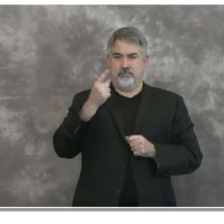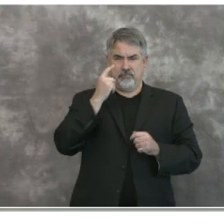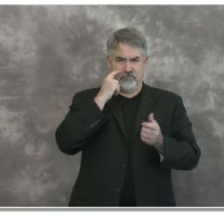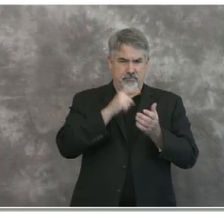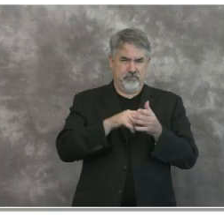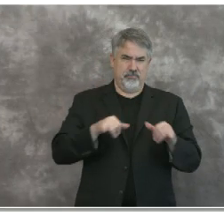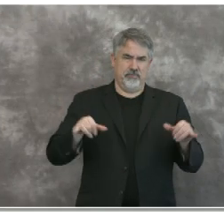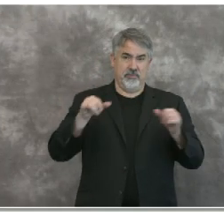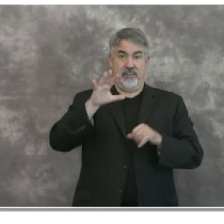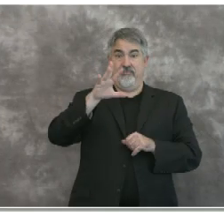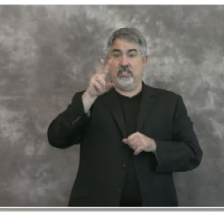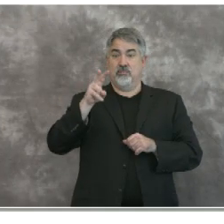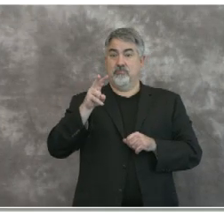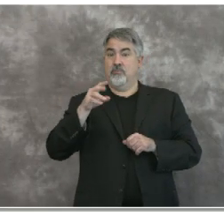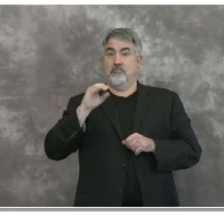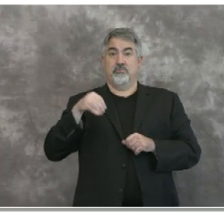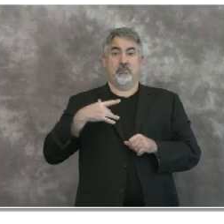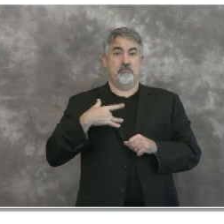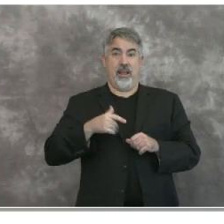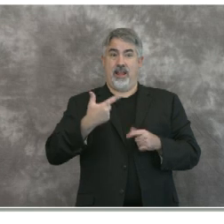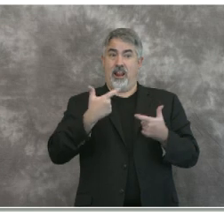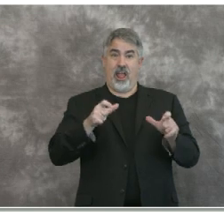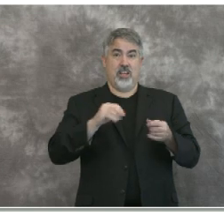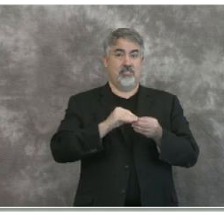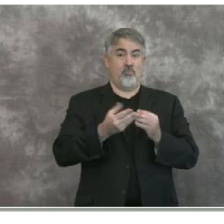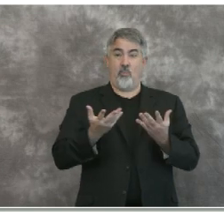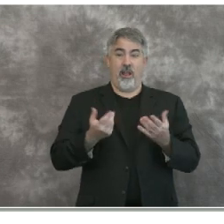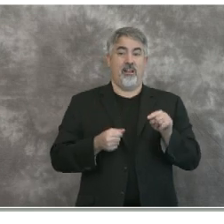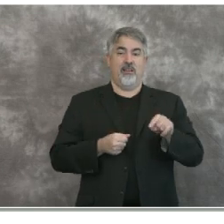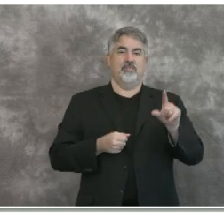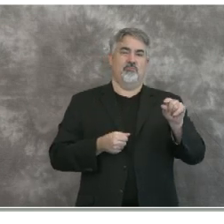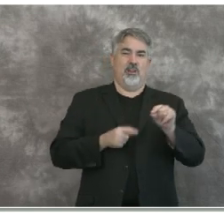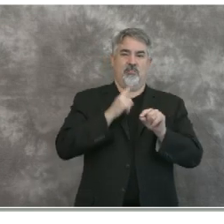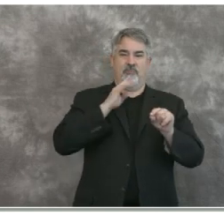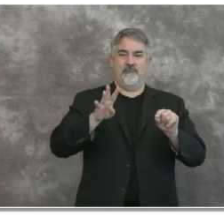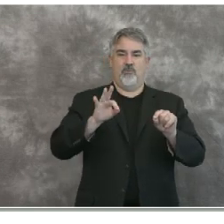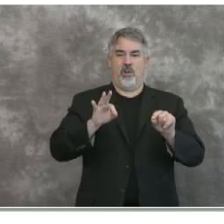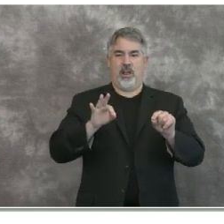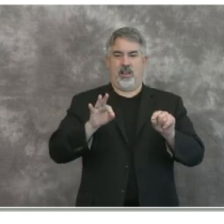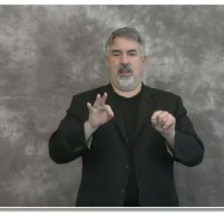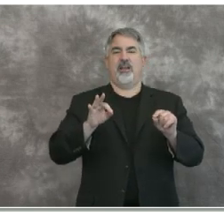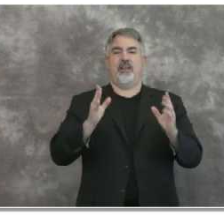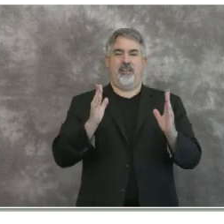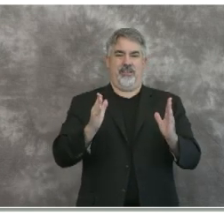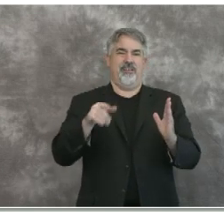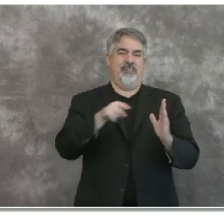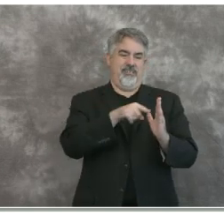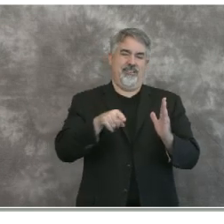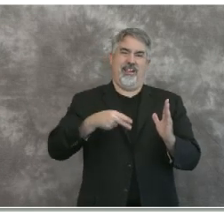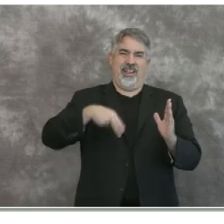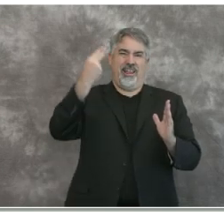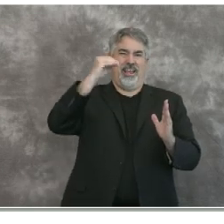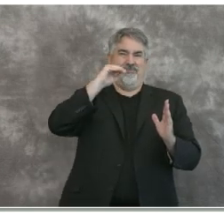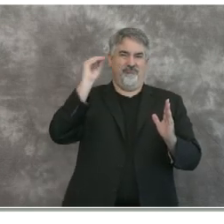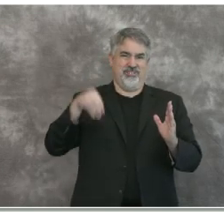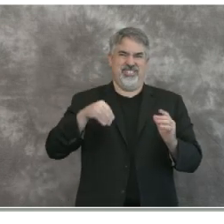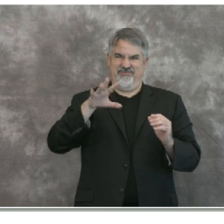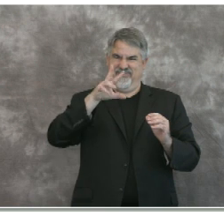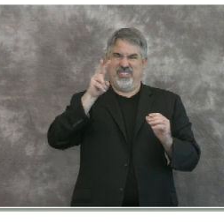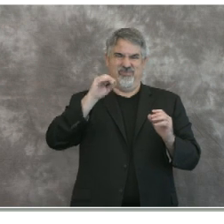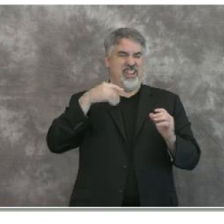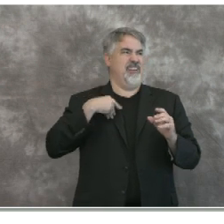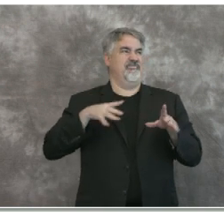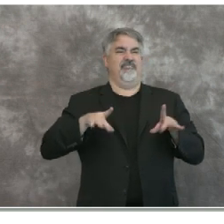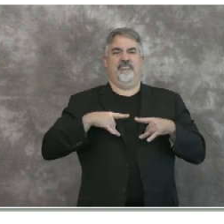52% is the number of, or rather the percentage of individuals between the ages of 20 and 49 years of age of the total number